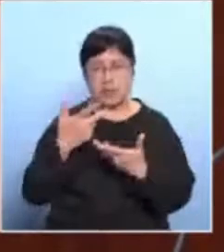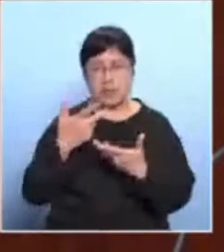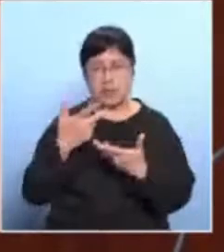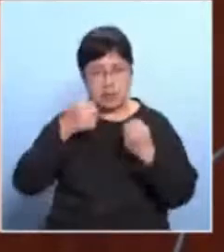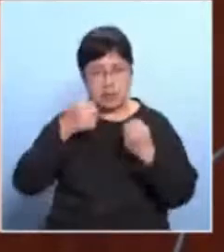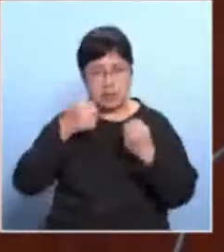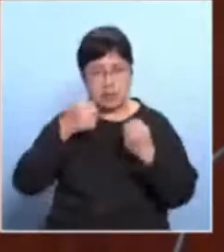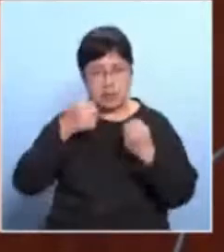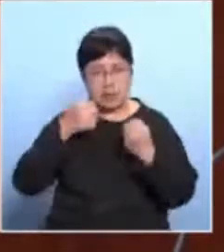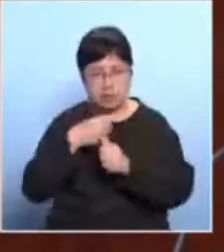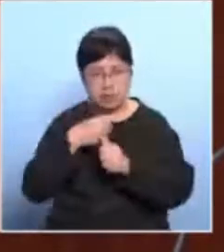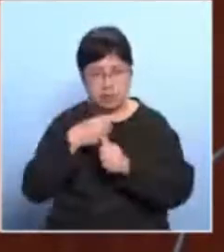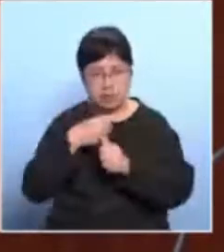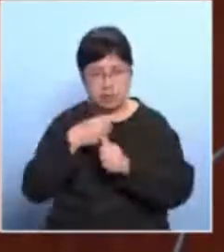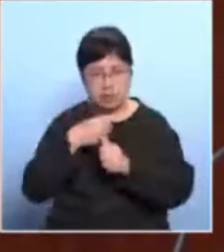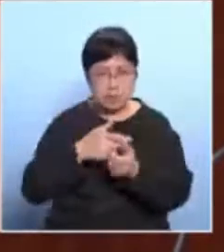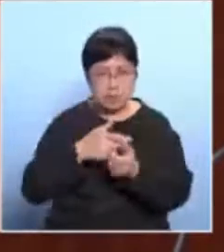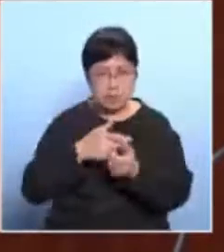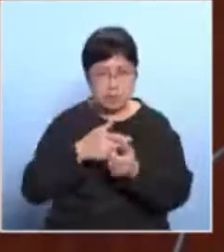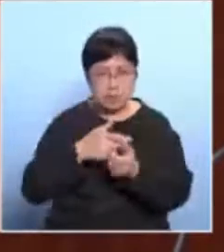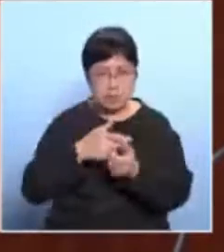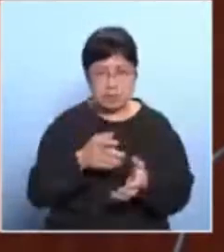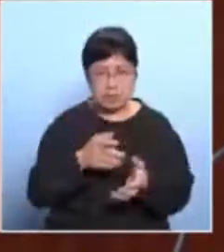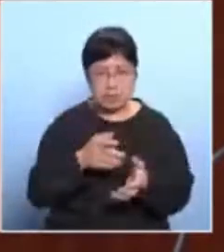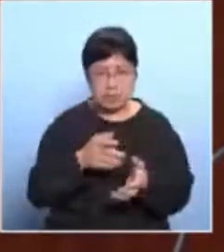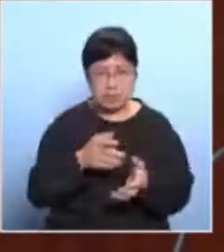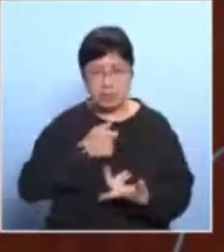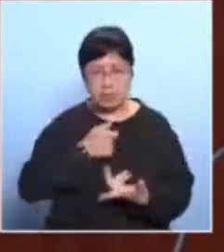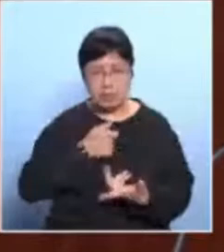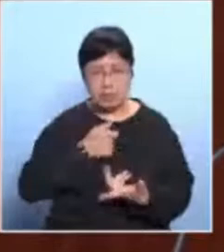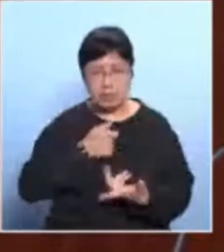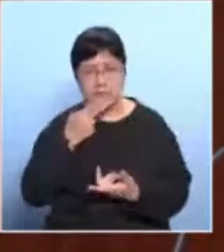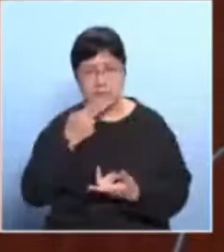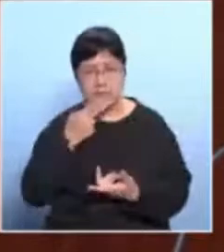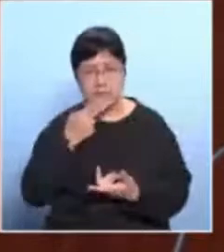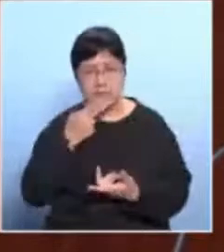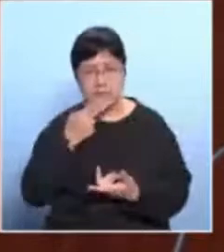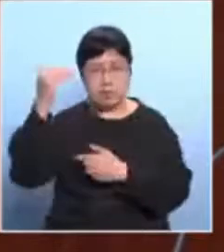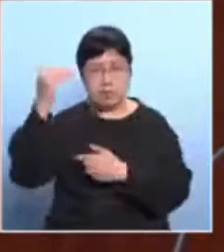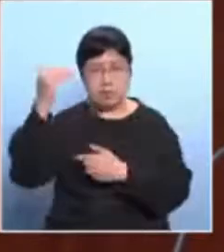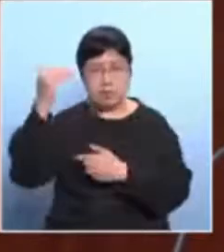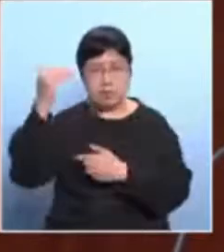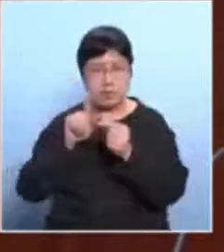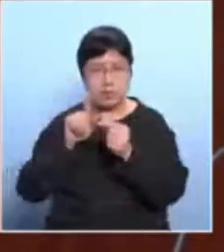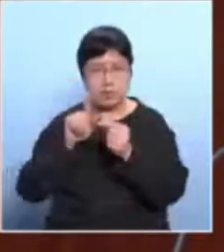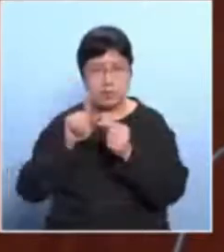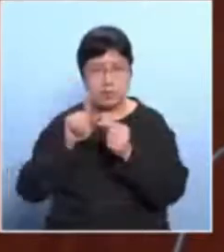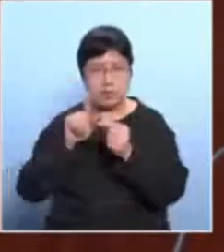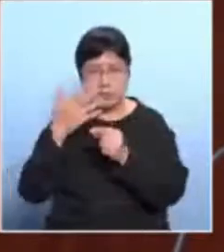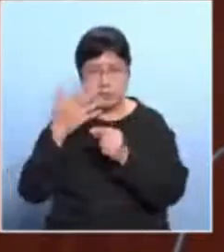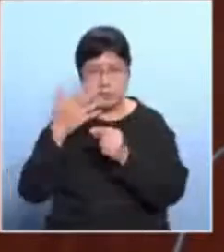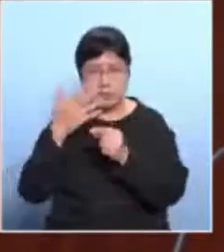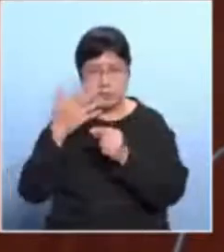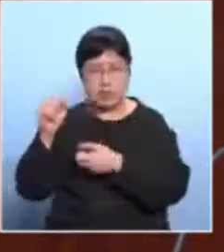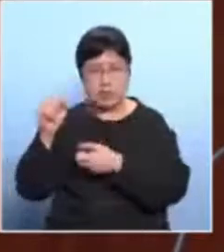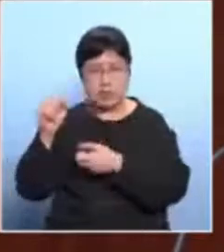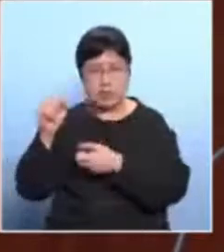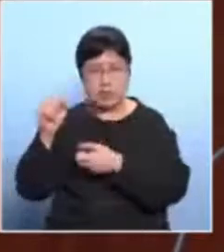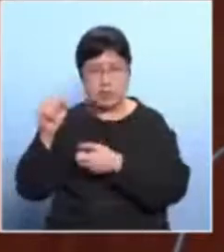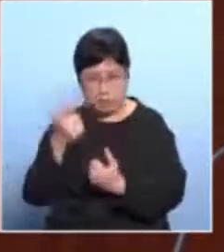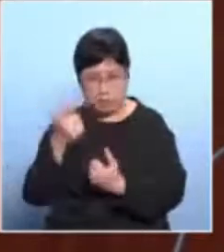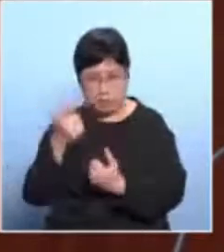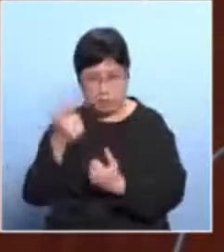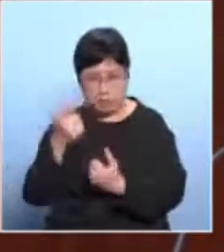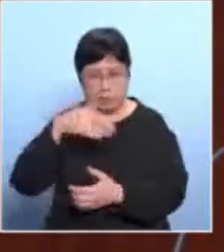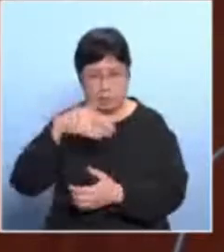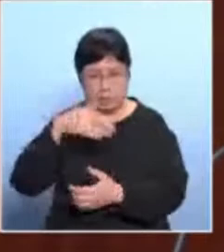prepare the same for lower primary and senior secondary levels, with a view to enhancing students' awareness of mental health and assisting